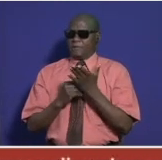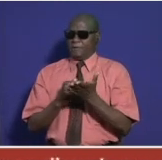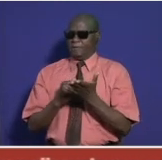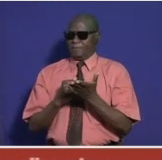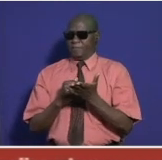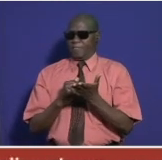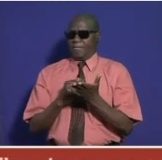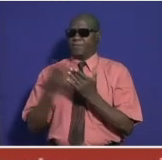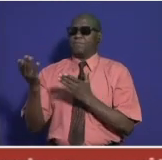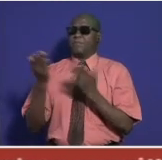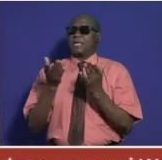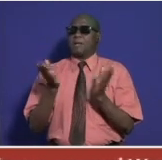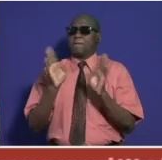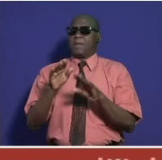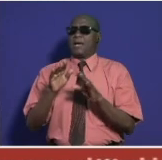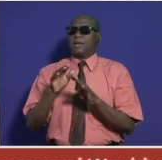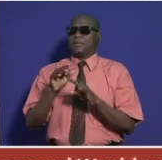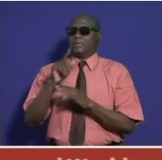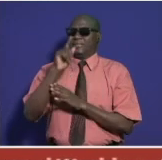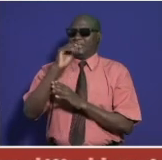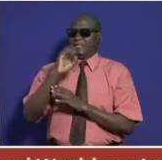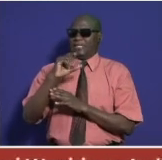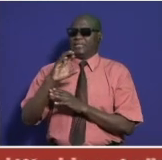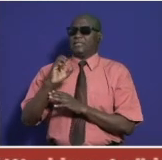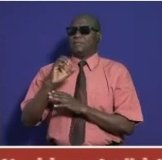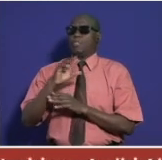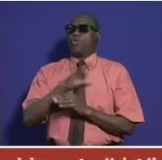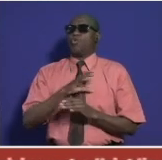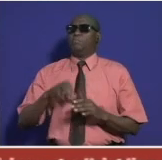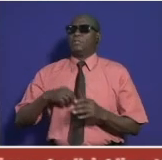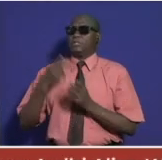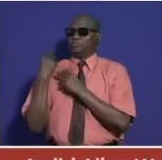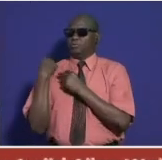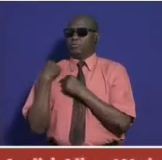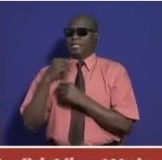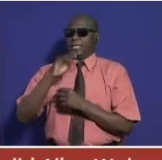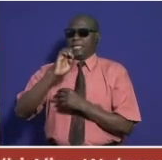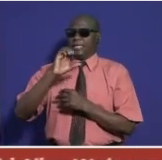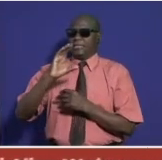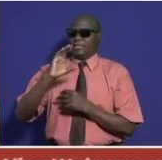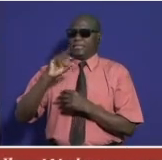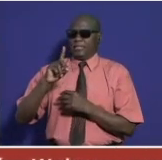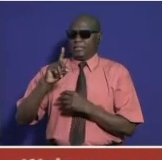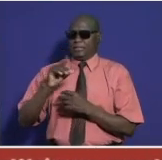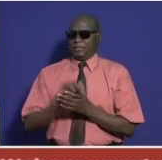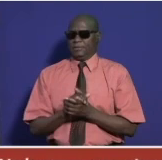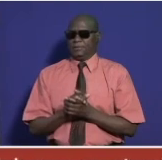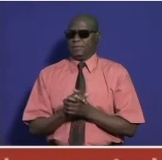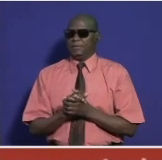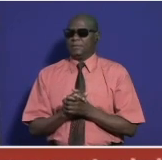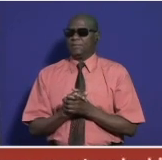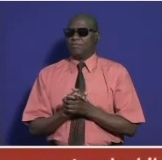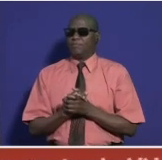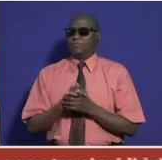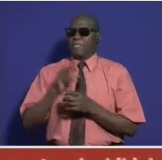is bringing back Teacher Service Commission to be in charge of ECDs. Kwa upande wake, mkurugenzi mkuu wa TSC